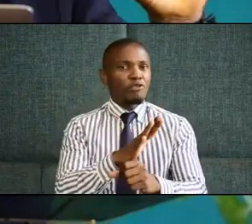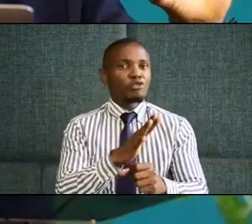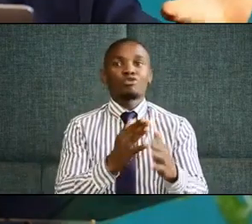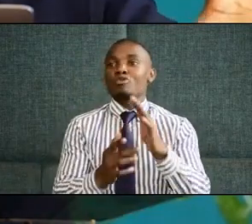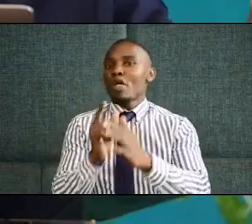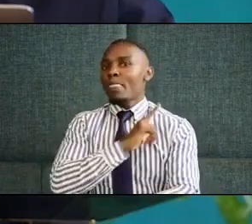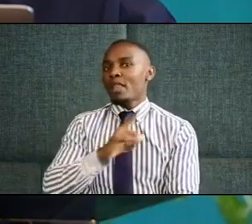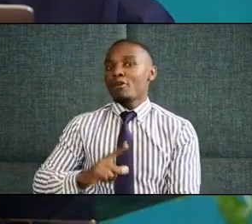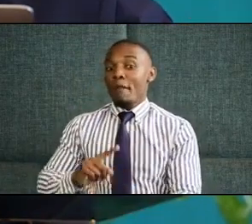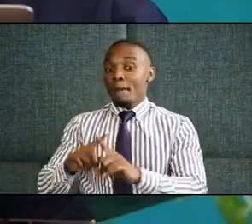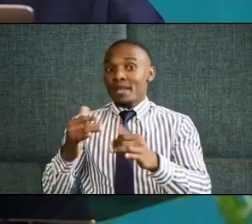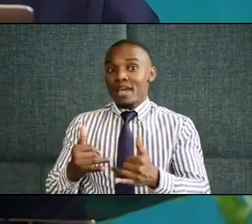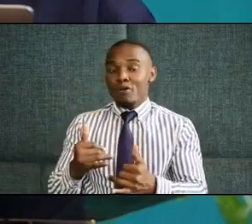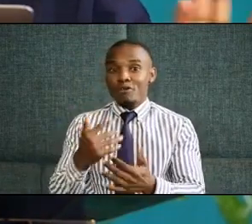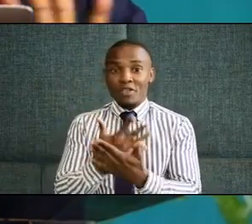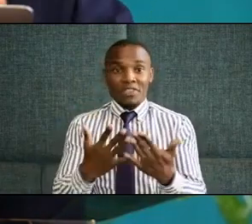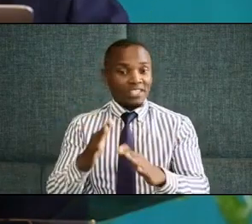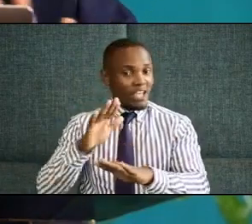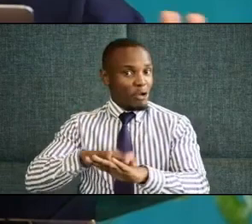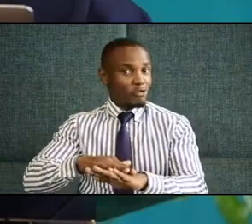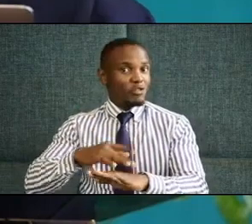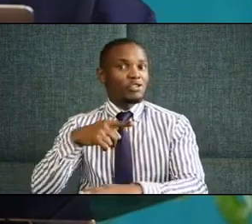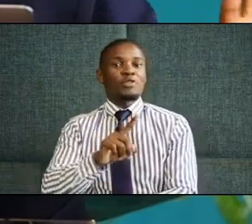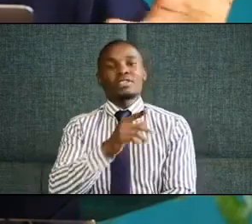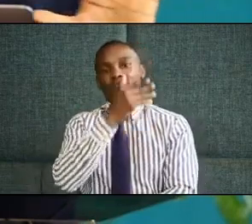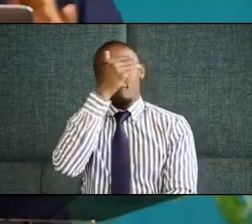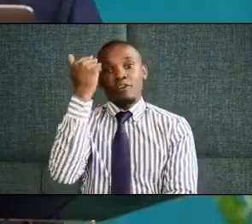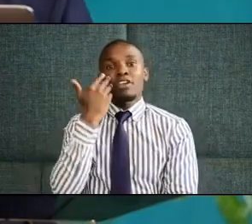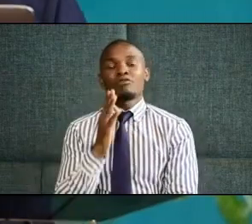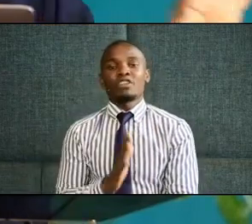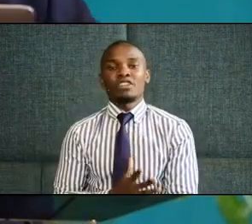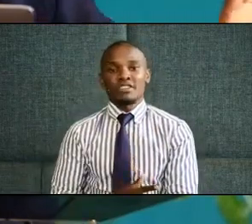Lord. Things are better today. You have forgotten.